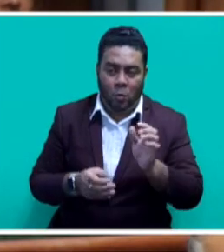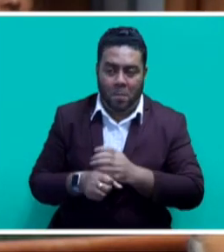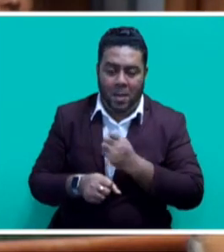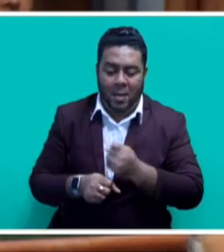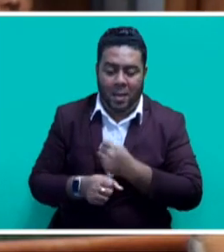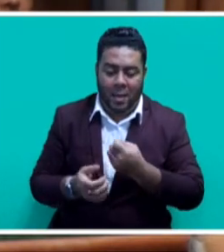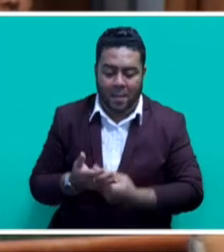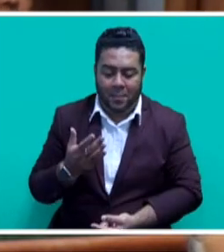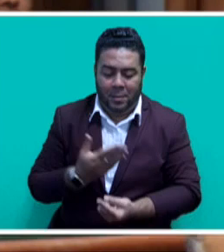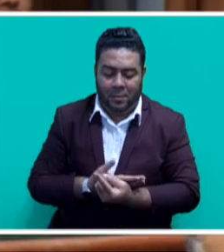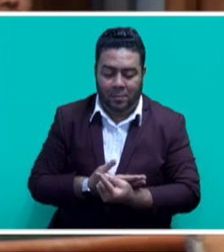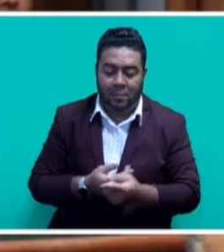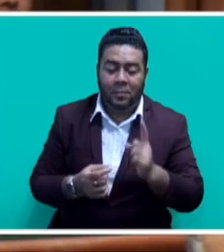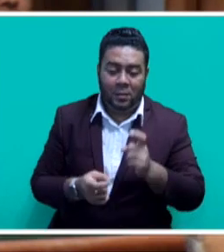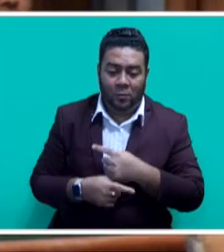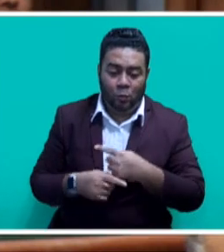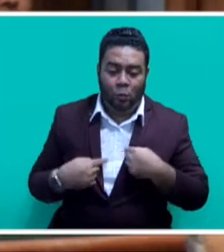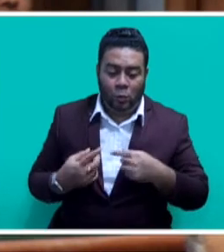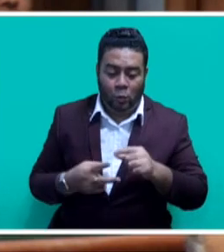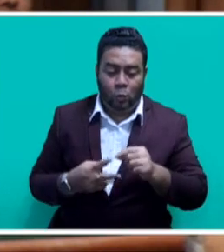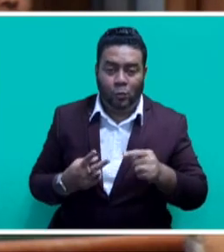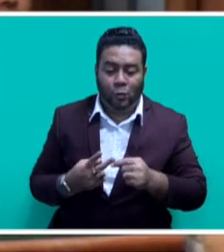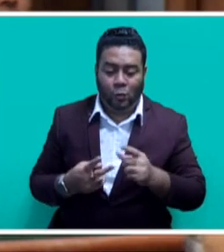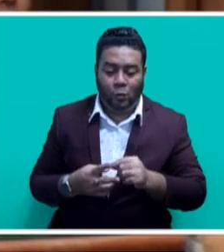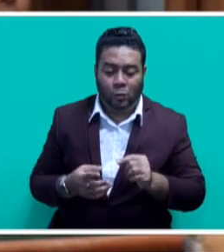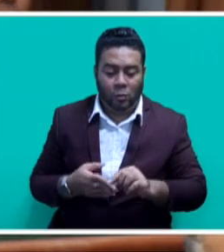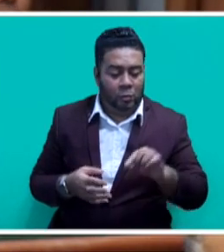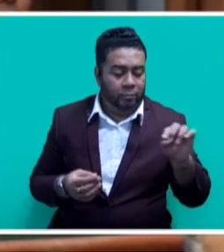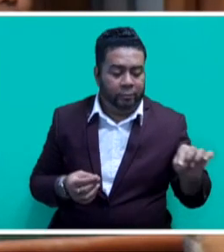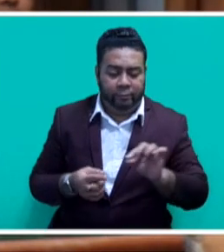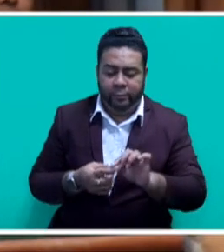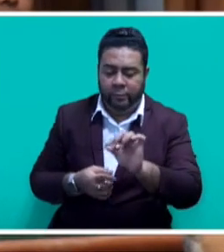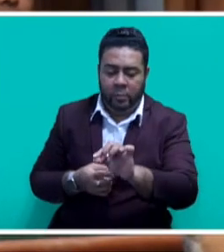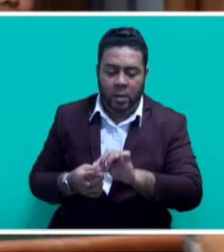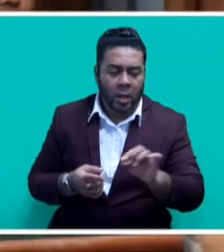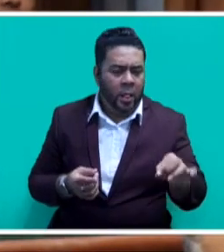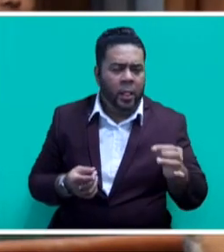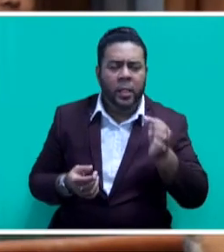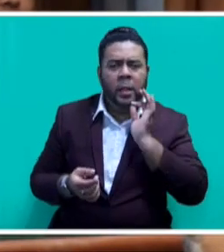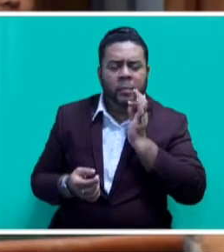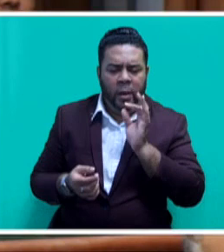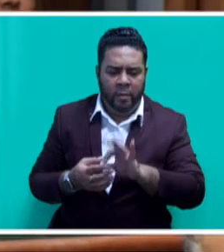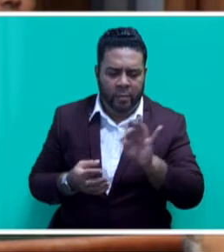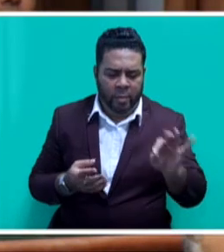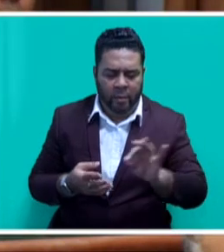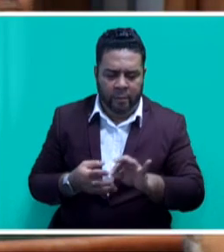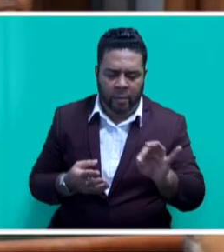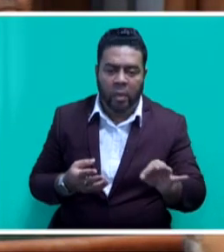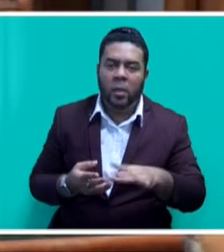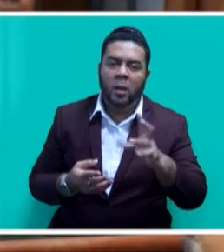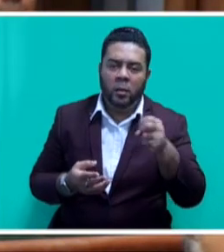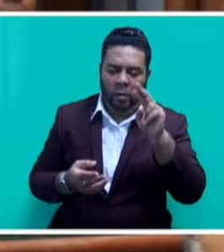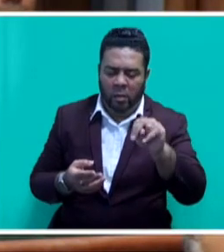If we choose to give money in drips and drops, then expect drips and drops in the